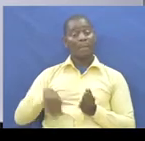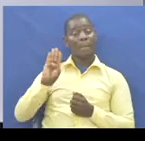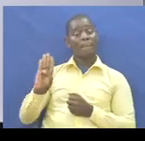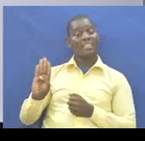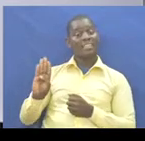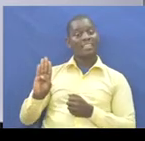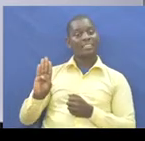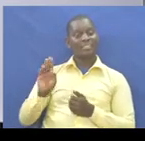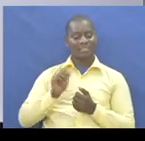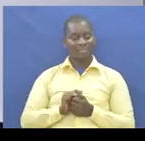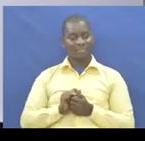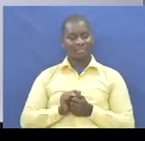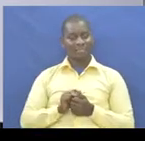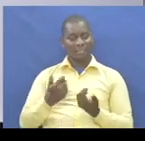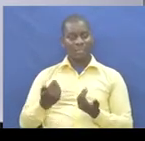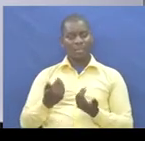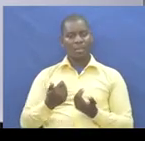body.